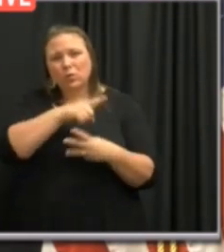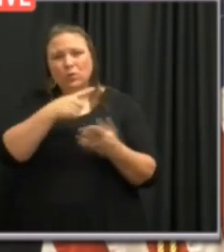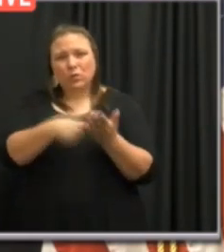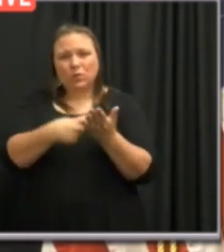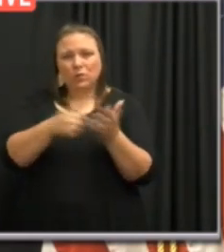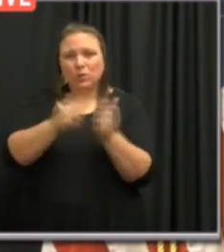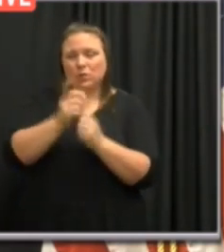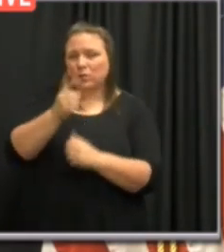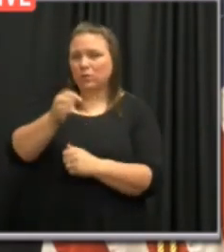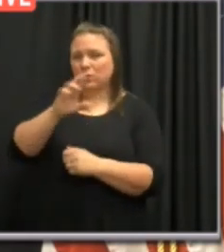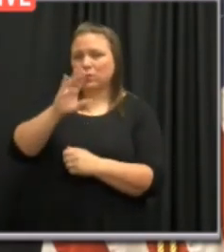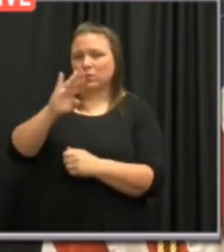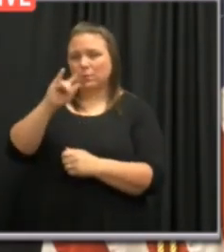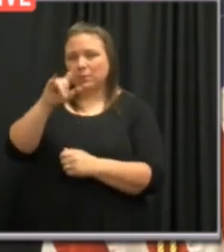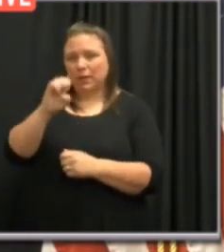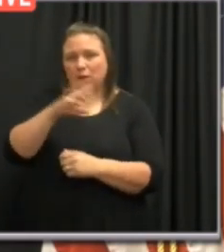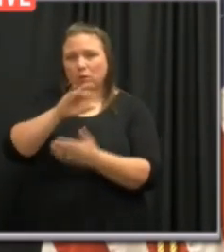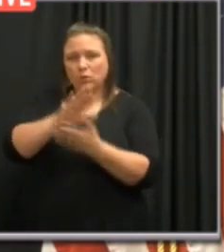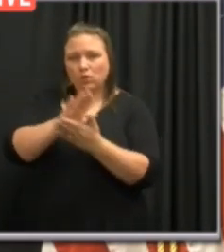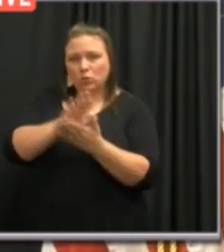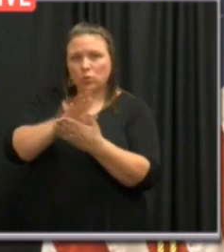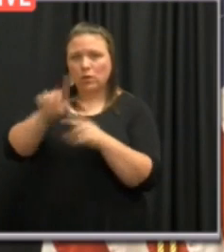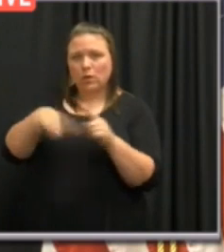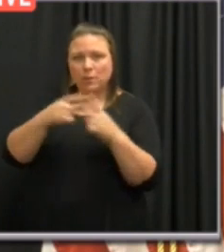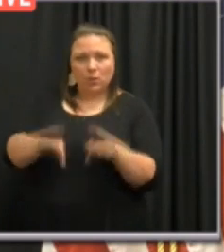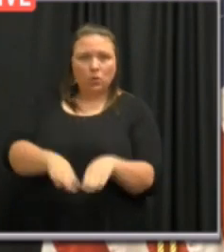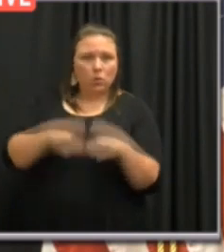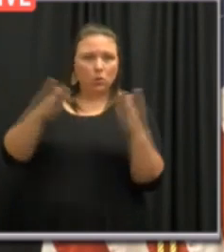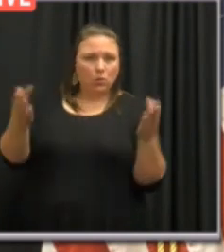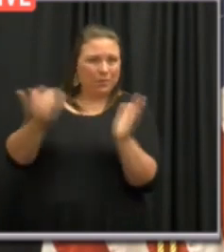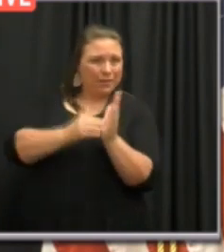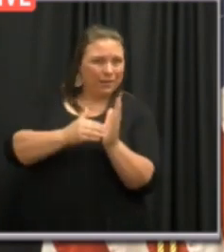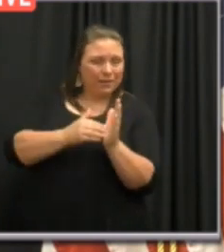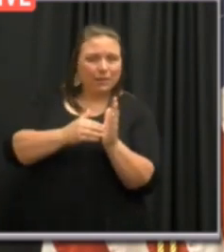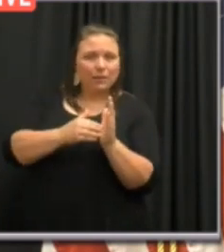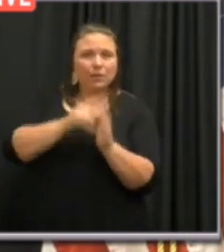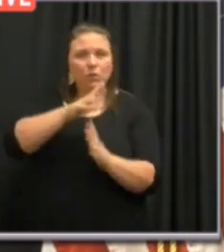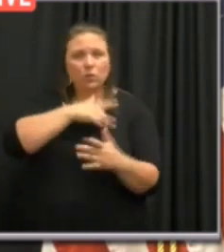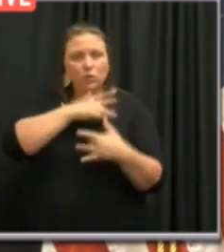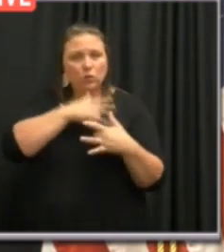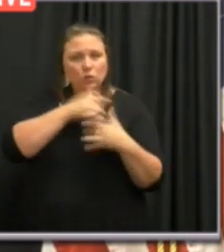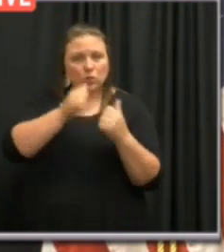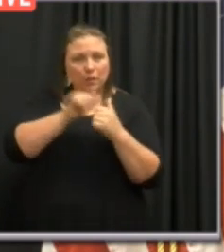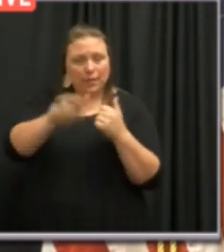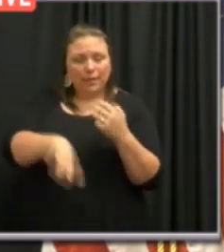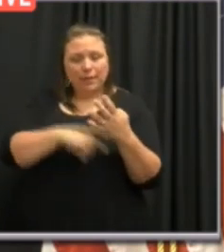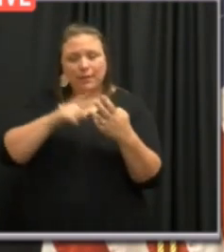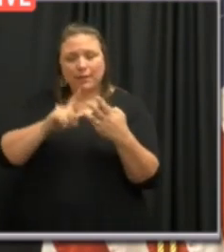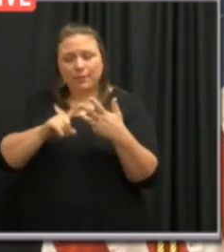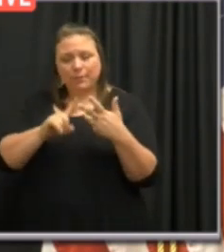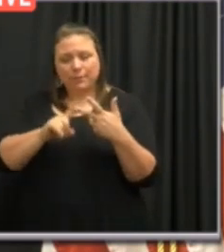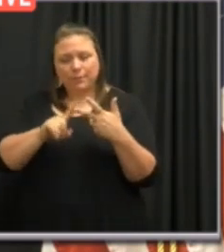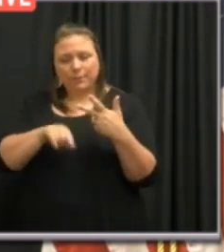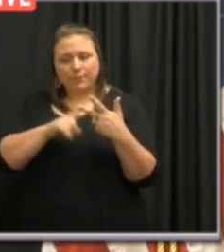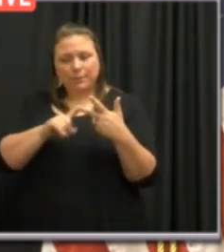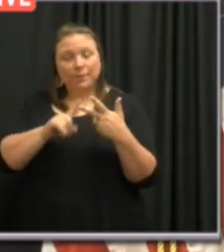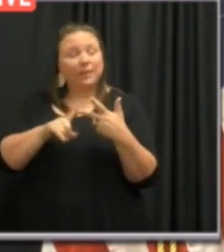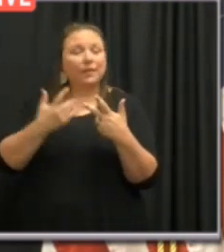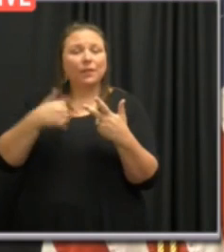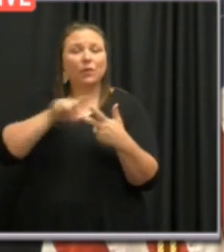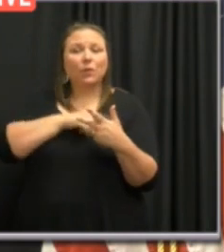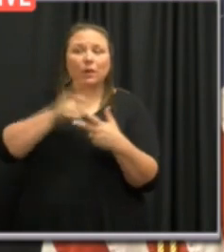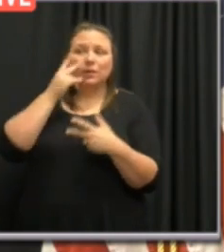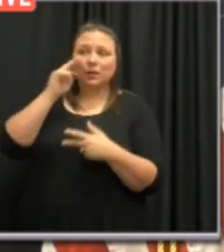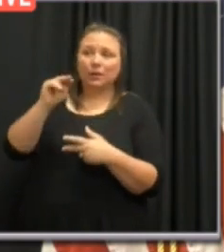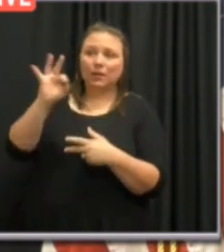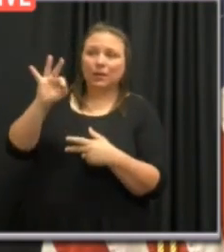Battle and the school district about reopening? Your concerns with that? And also, you know, we saw the